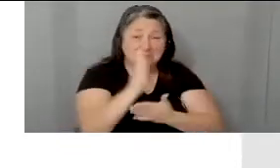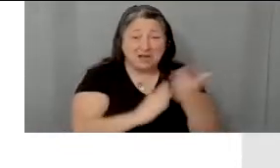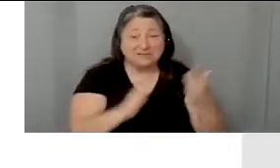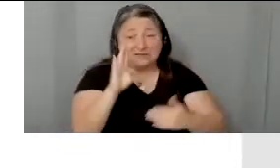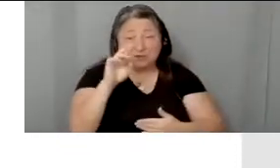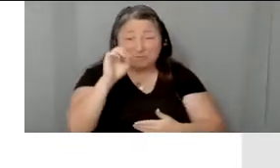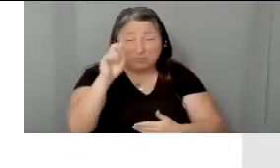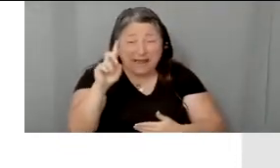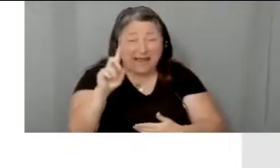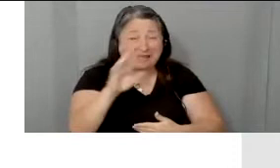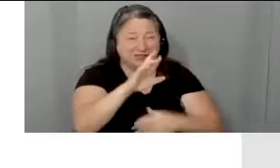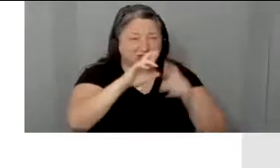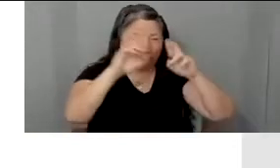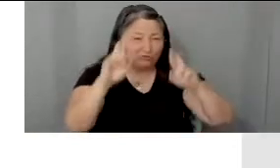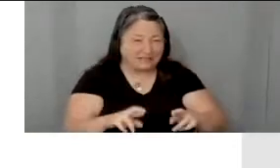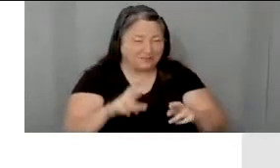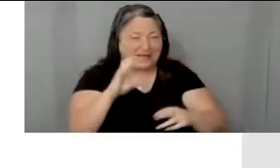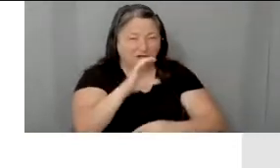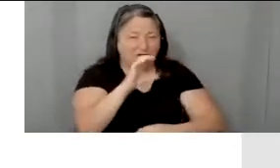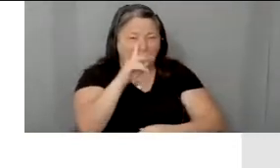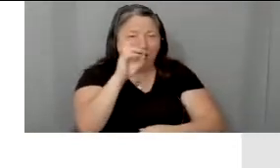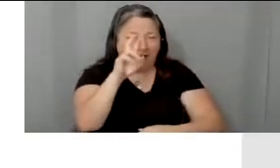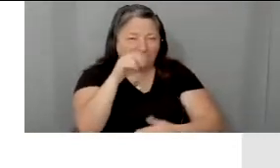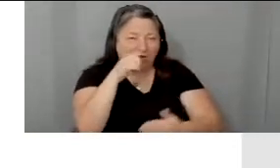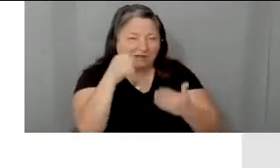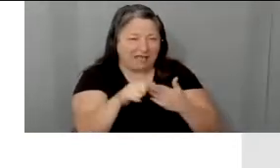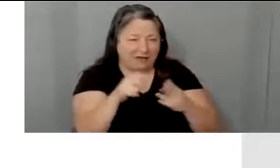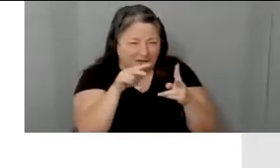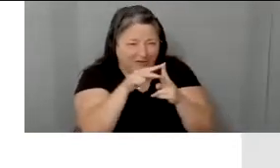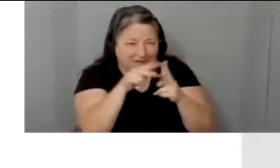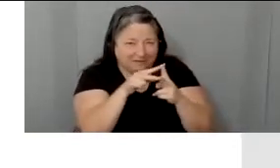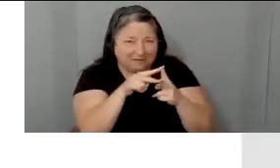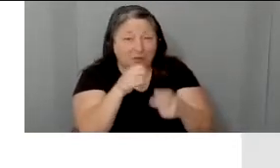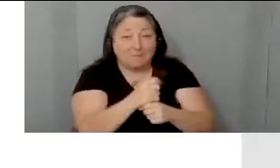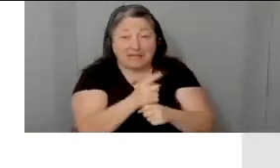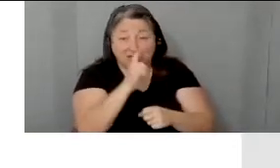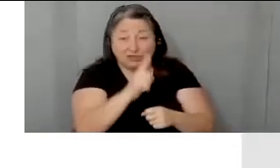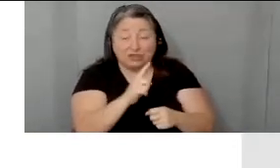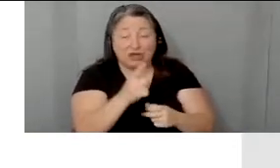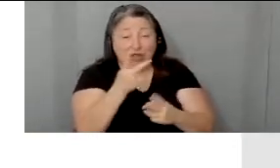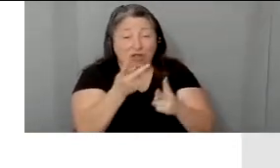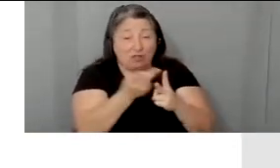your resume and your cover letter. So make sure that those are built